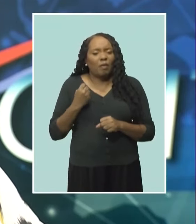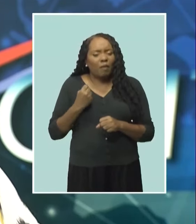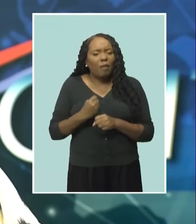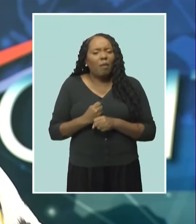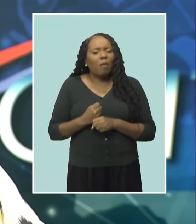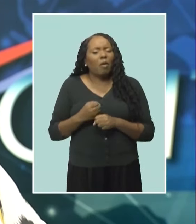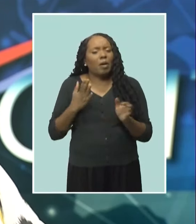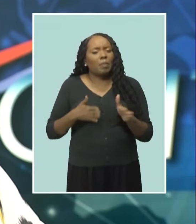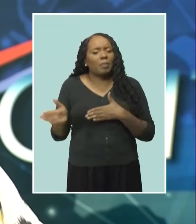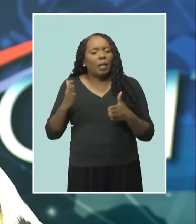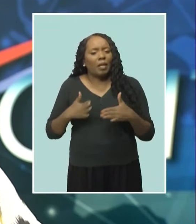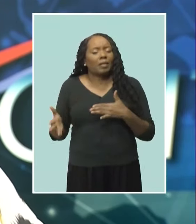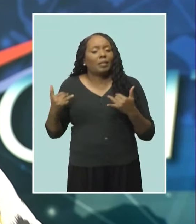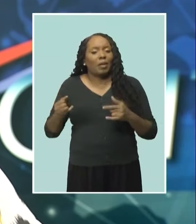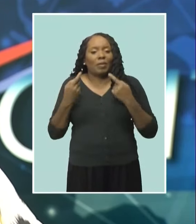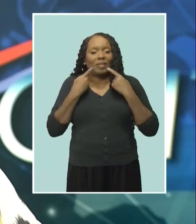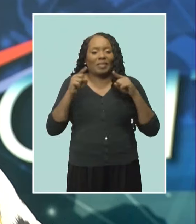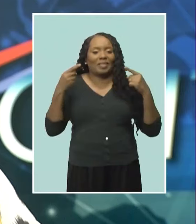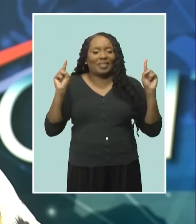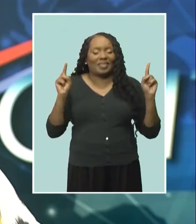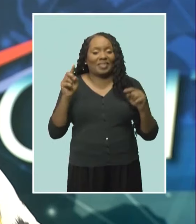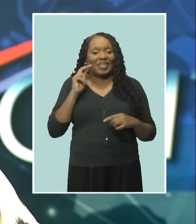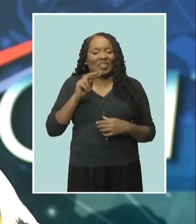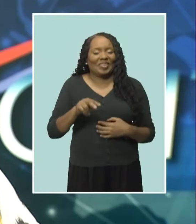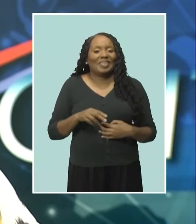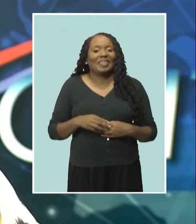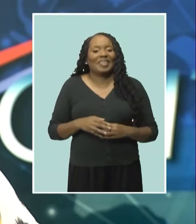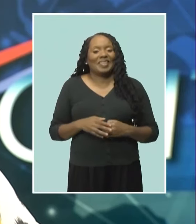is bearing fruit. Trevor Thorpe has more.